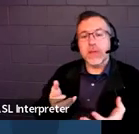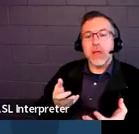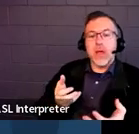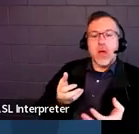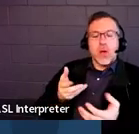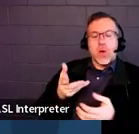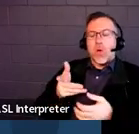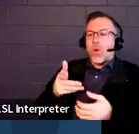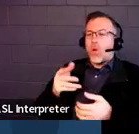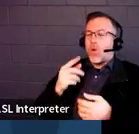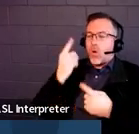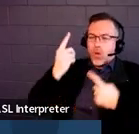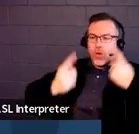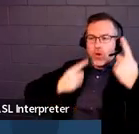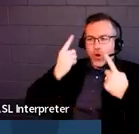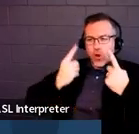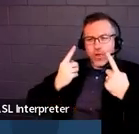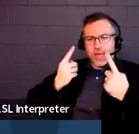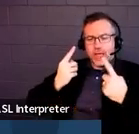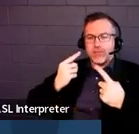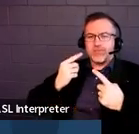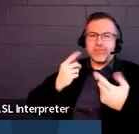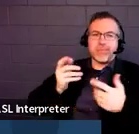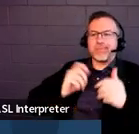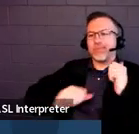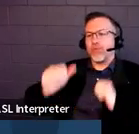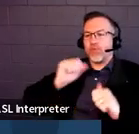scenario-driven role play activities